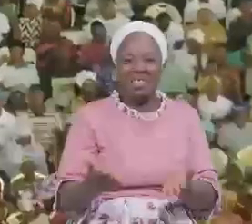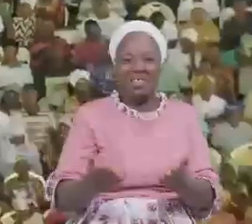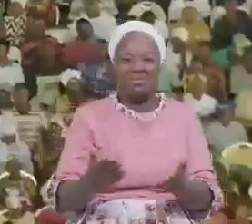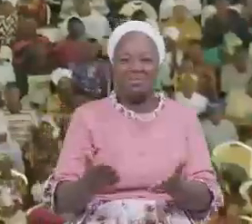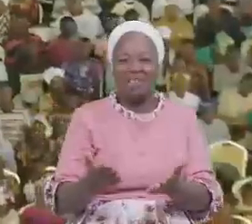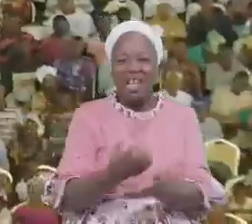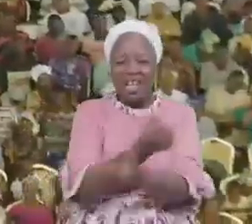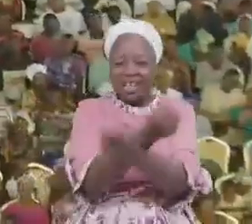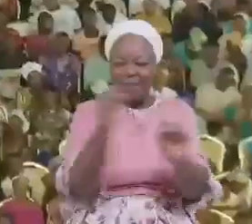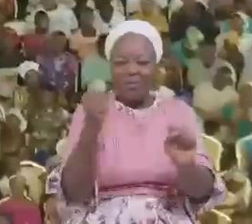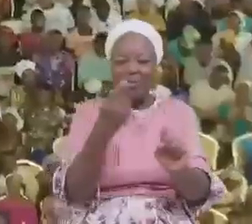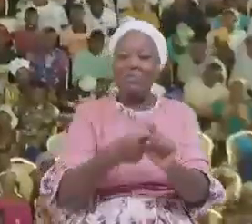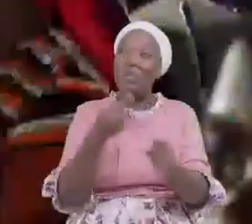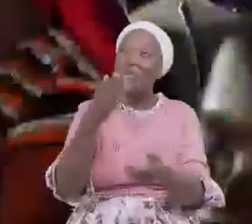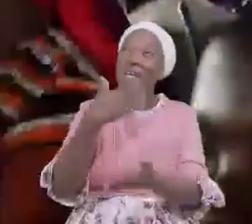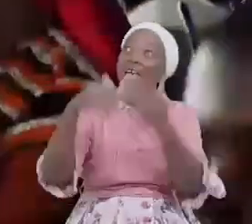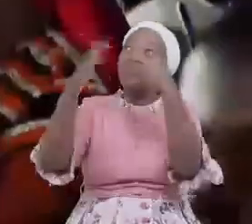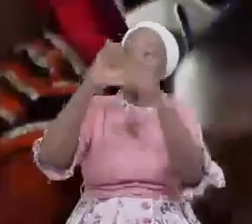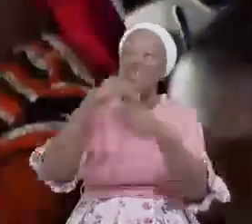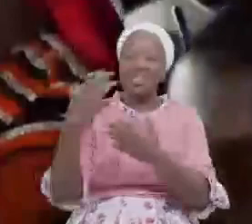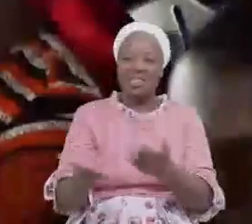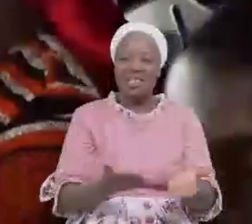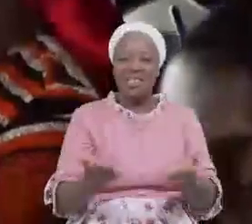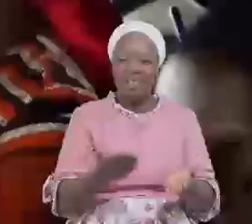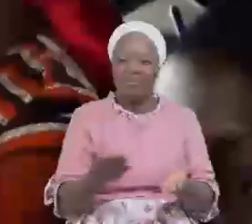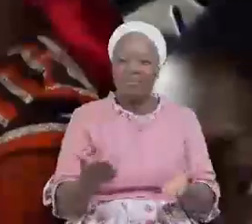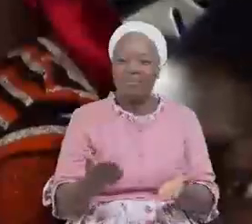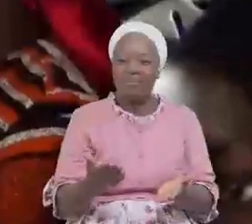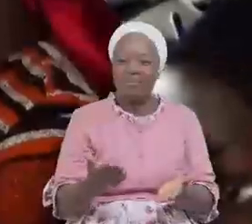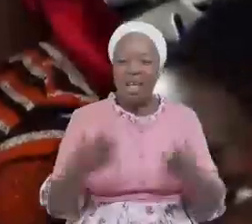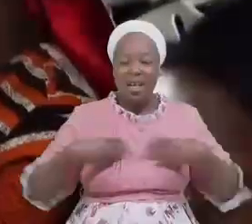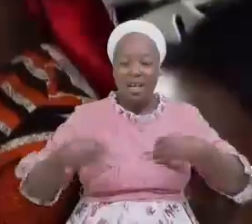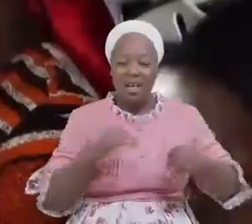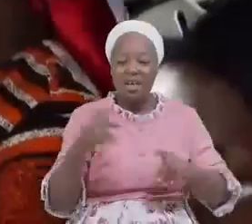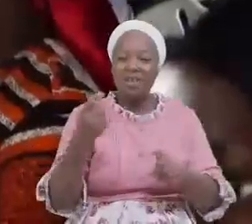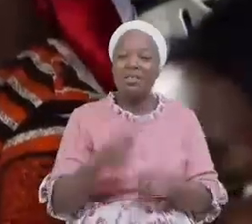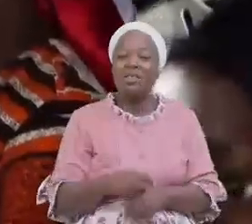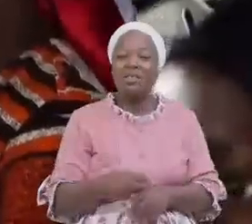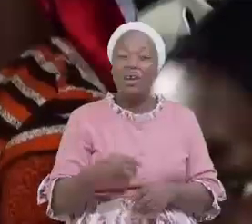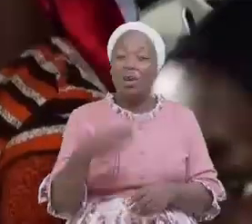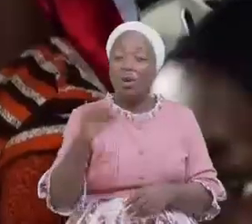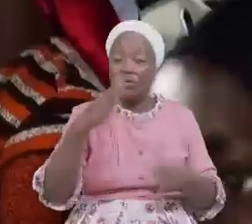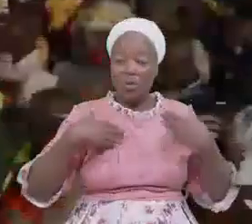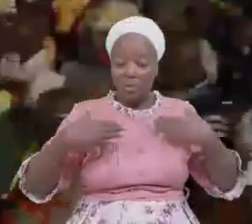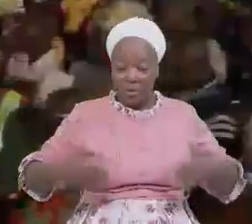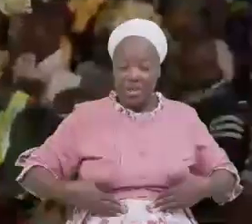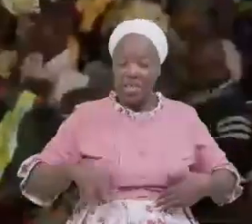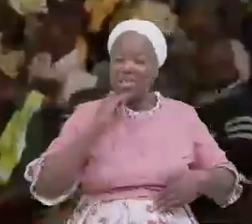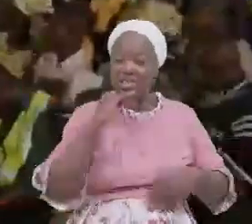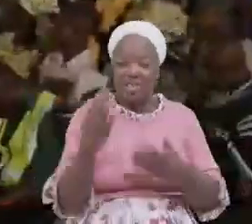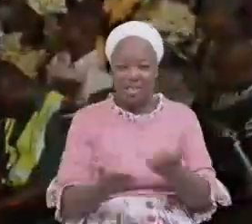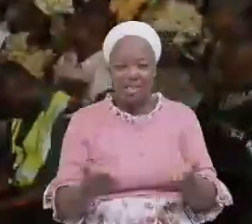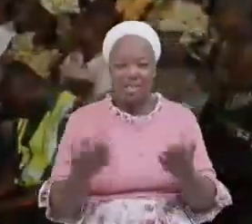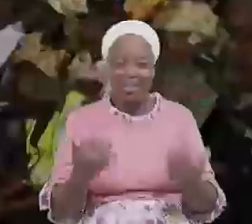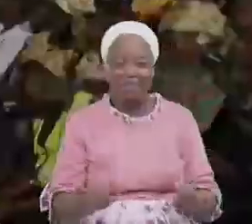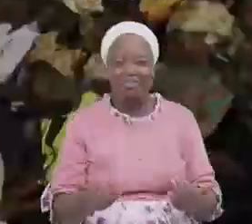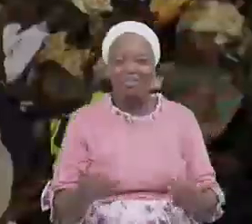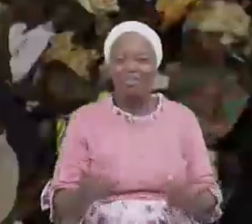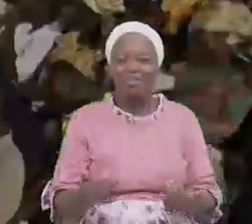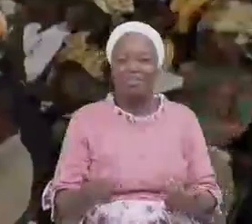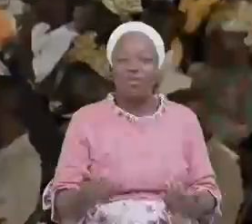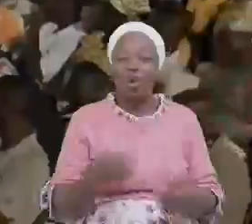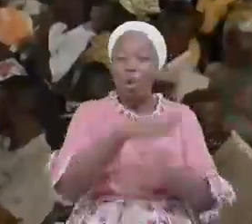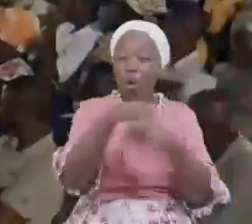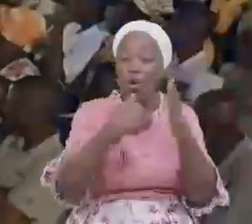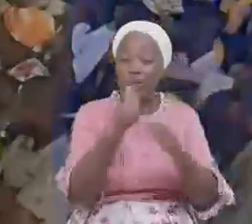Salvation from heaven available. Healing of your body available. All the blessings